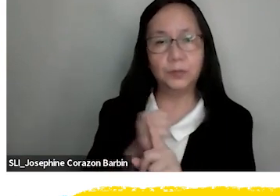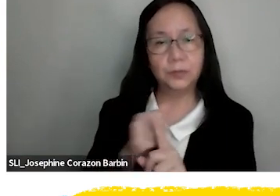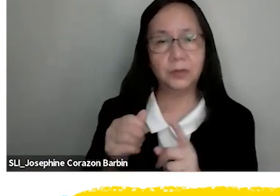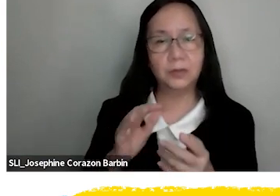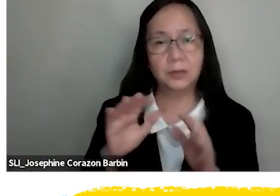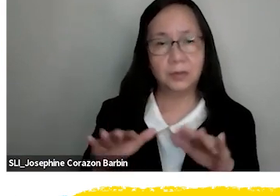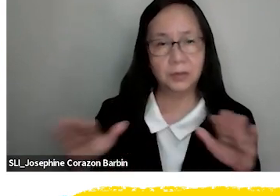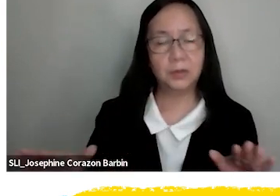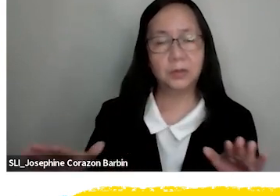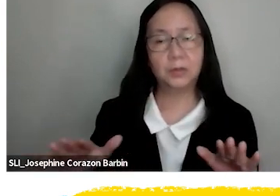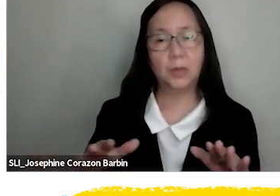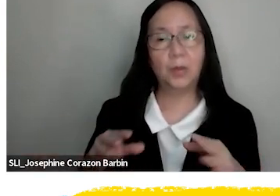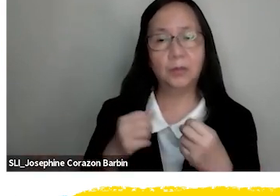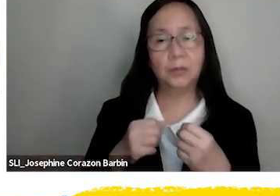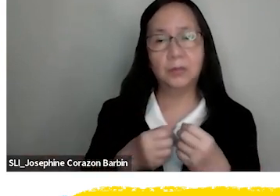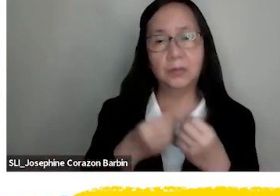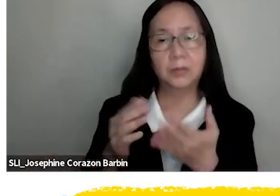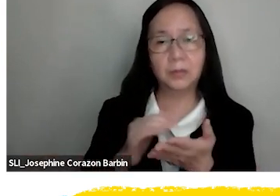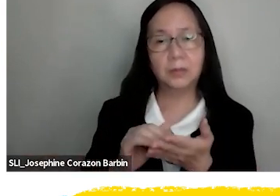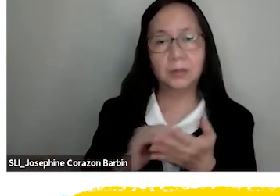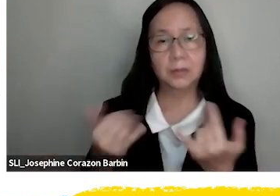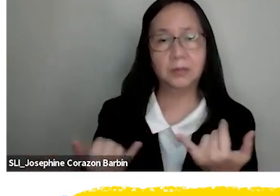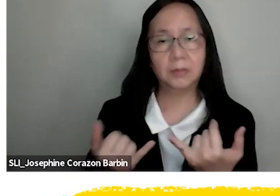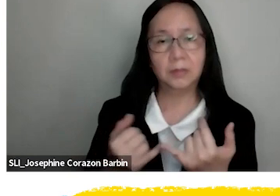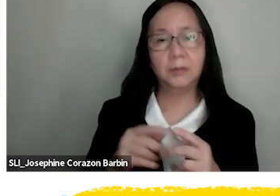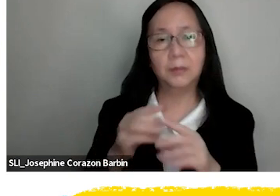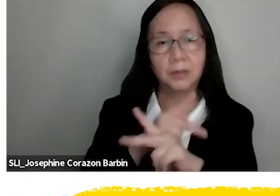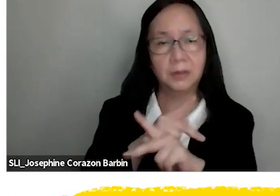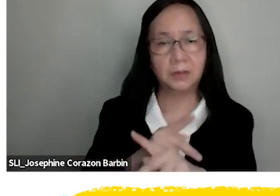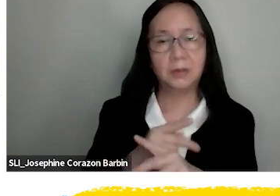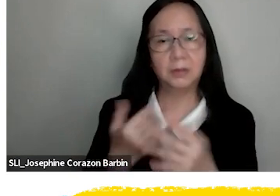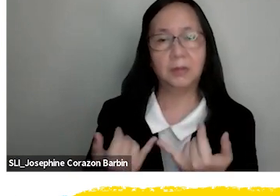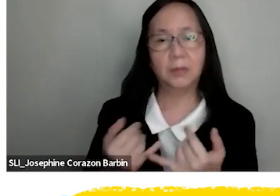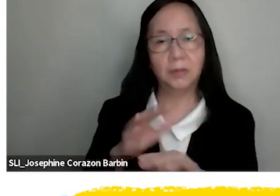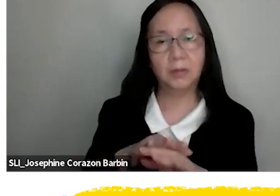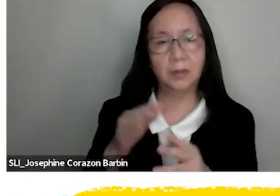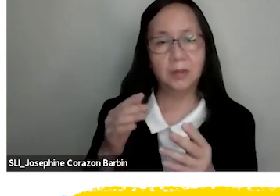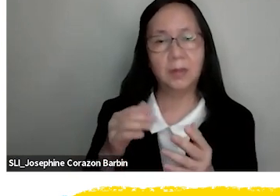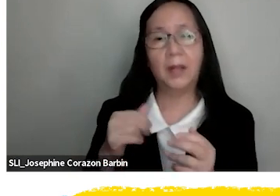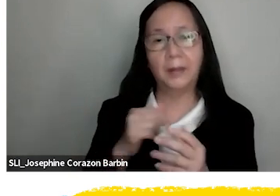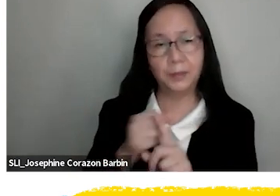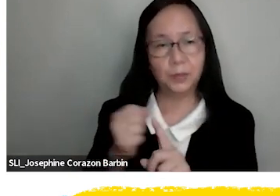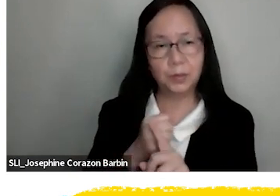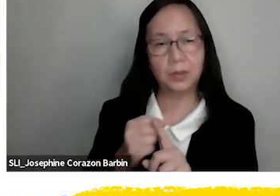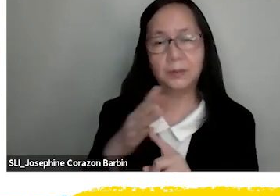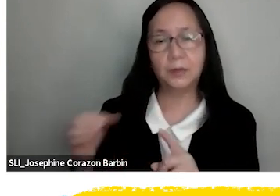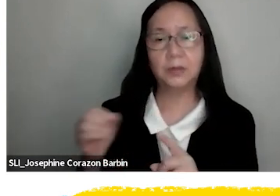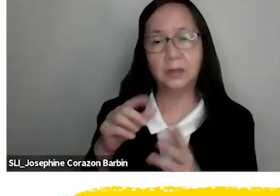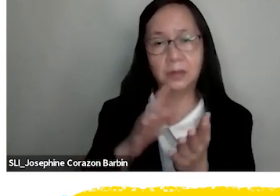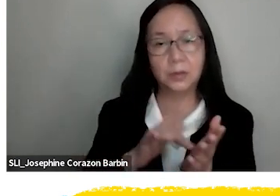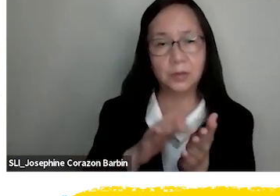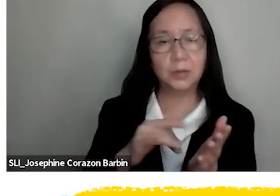implementation of the Declaration on the Protection of Children from all forms of online abuse and exploitation within